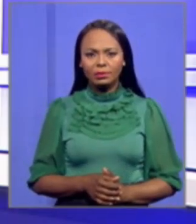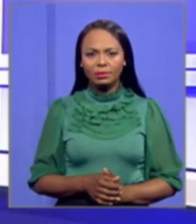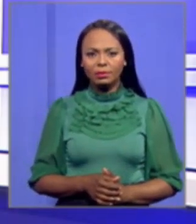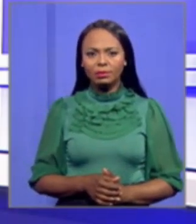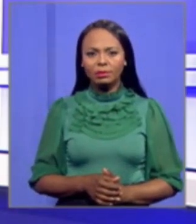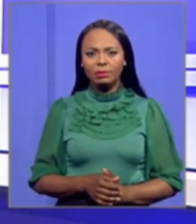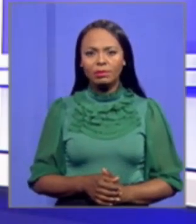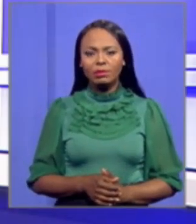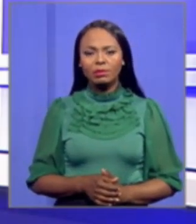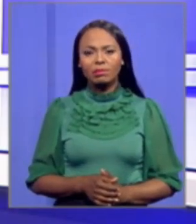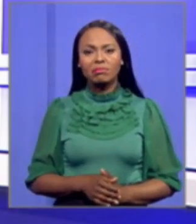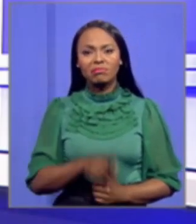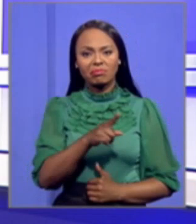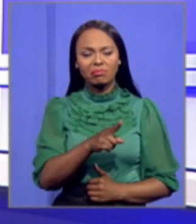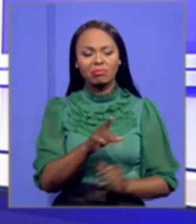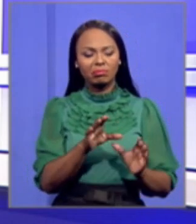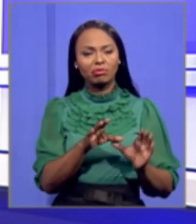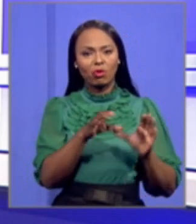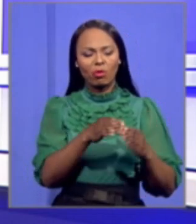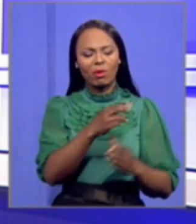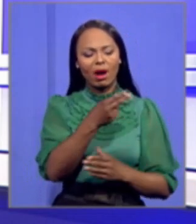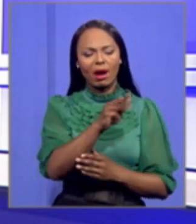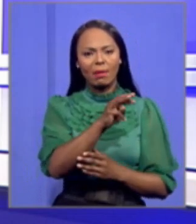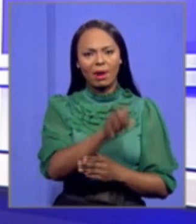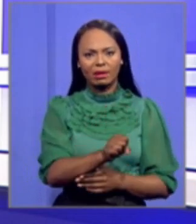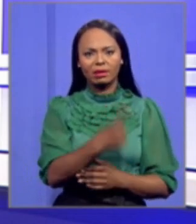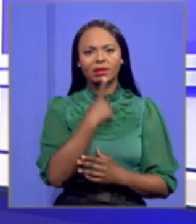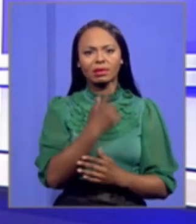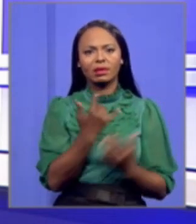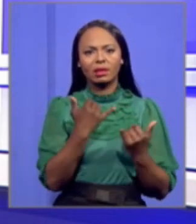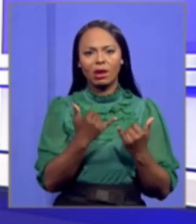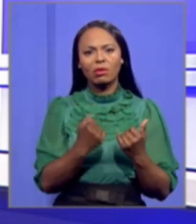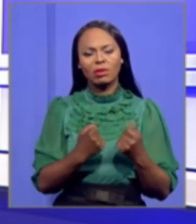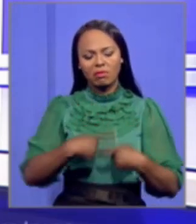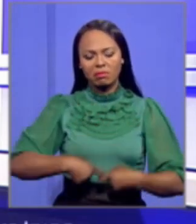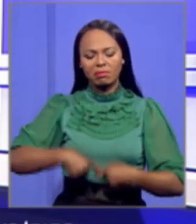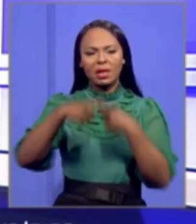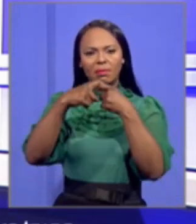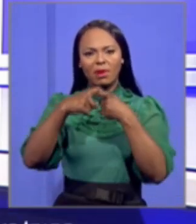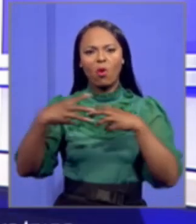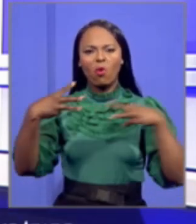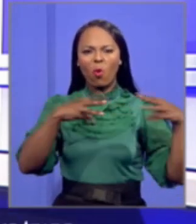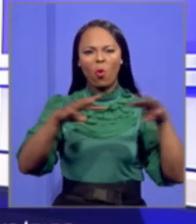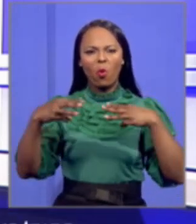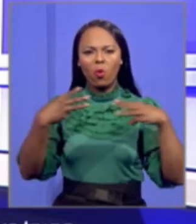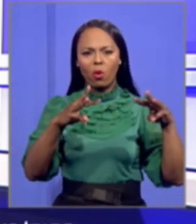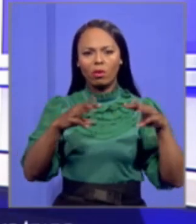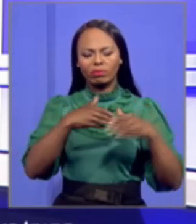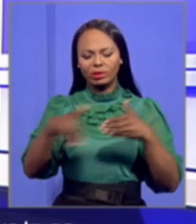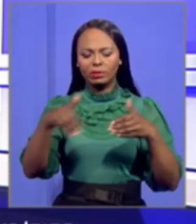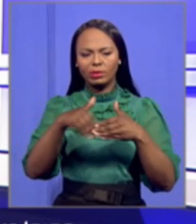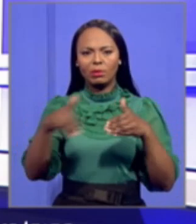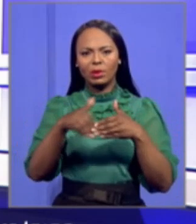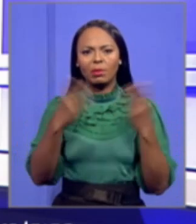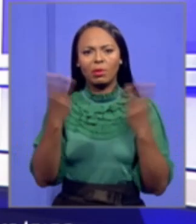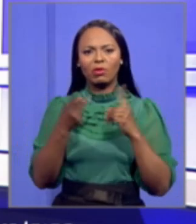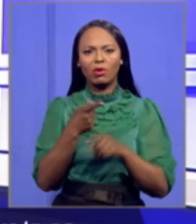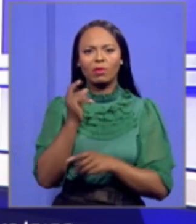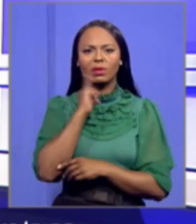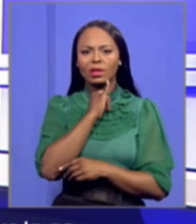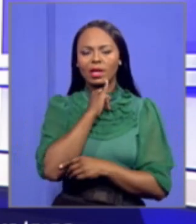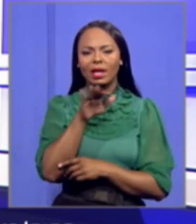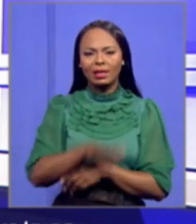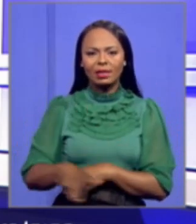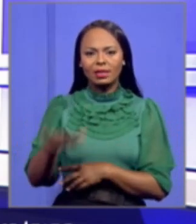Mokgatlo wa Hamas o tshehetsa mohato wa ho emisa ka ntwa matsatsi a mane hore ho lokollwe baahi ba 50 ba Israel ba entsweng batshwaro